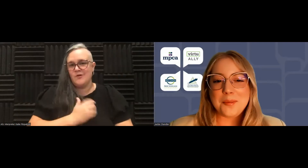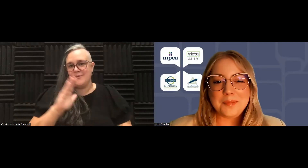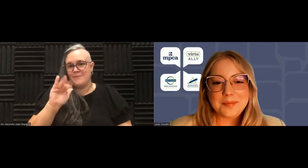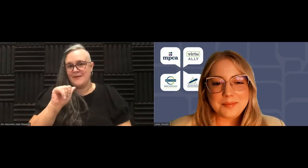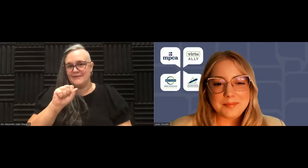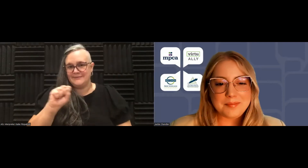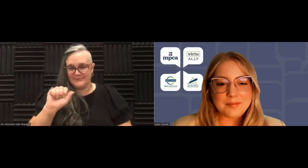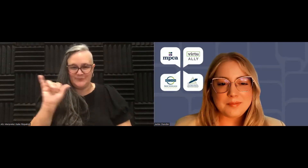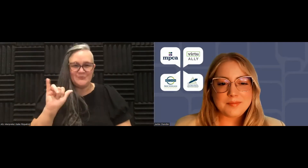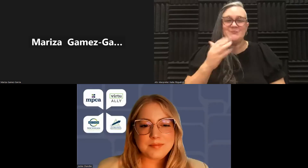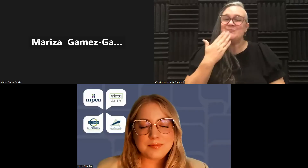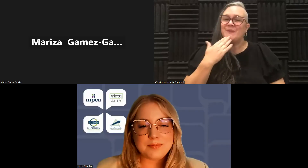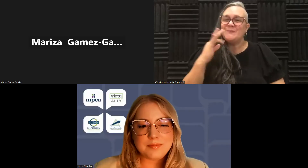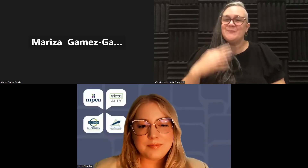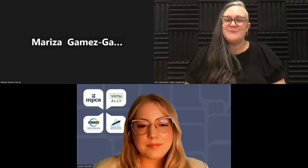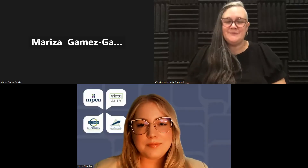Thank you.